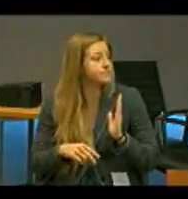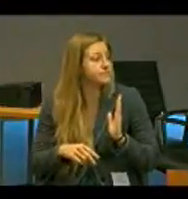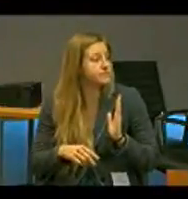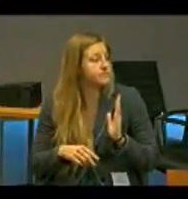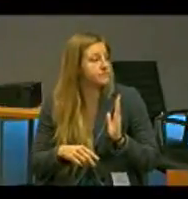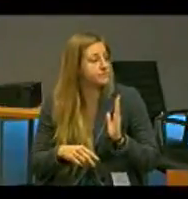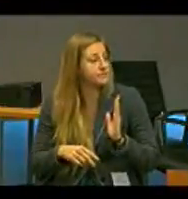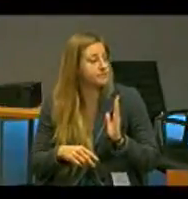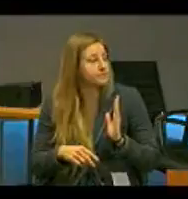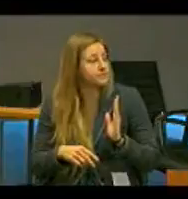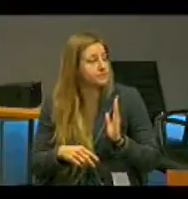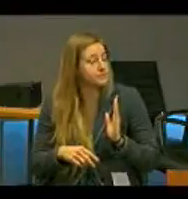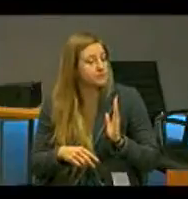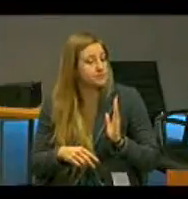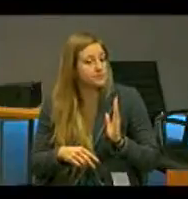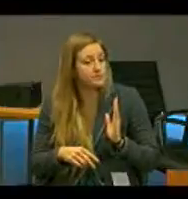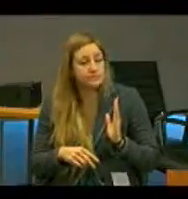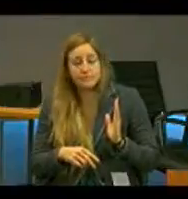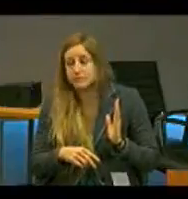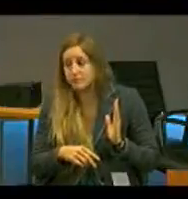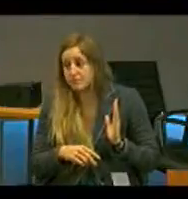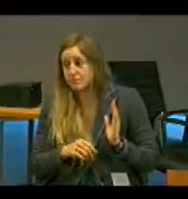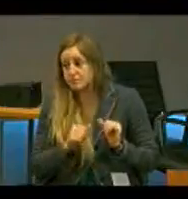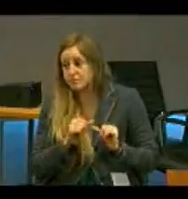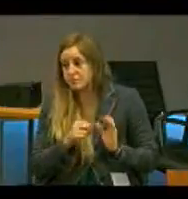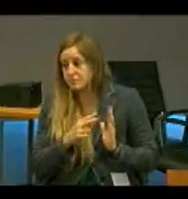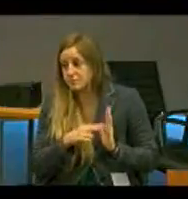reduce relative